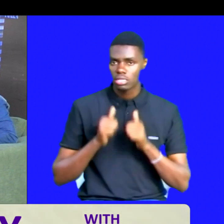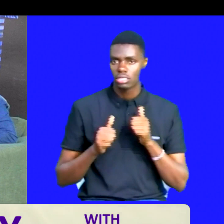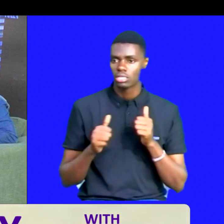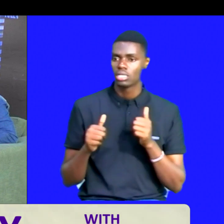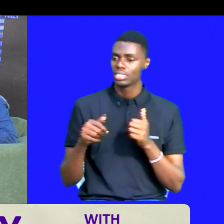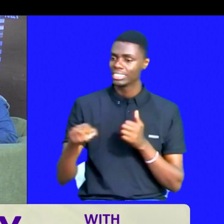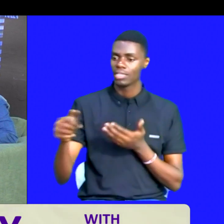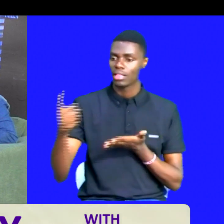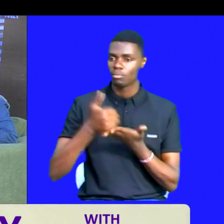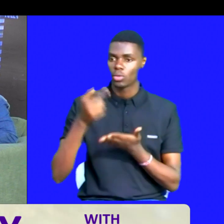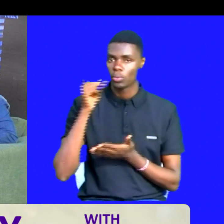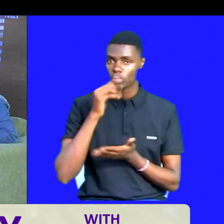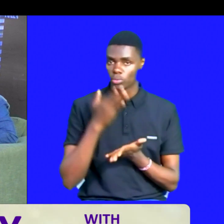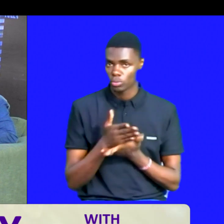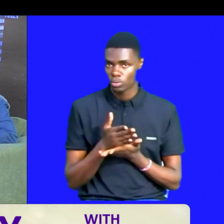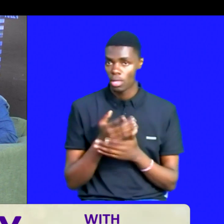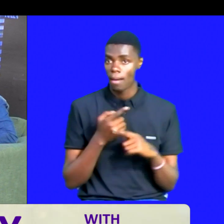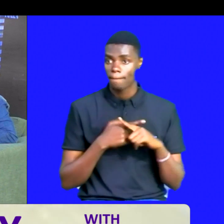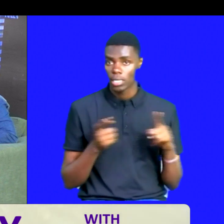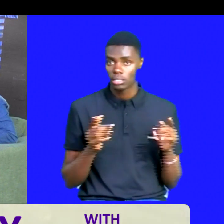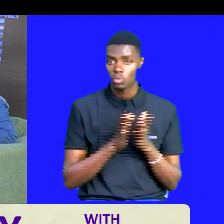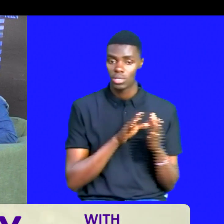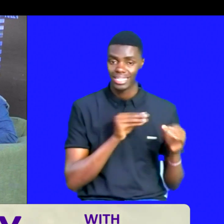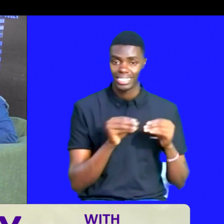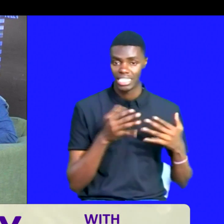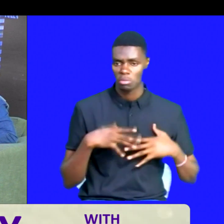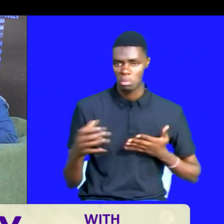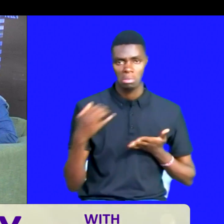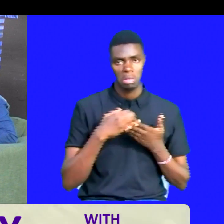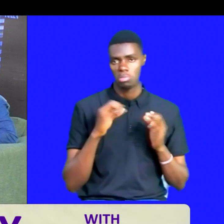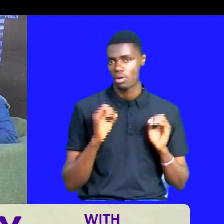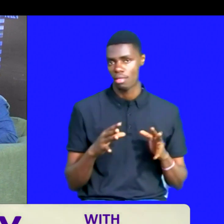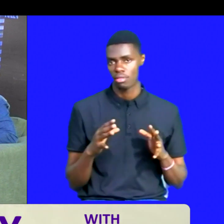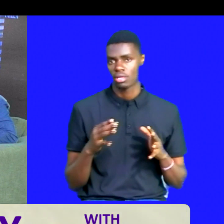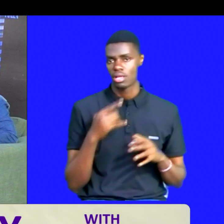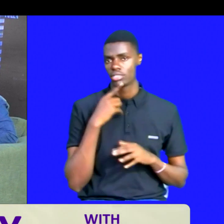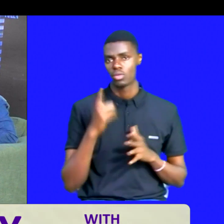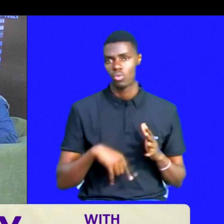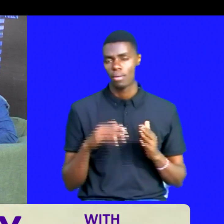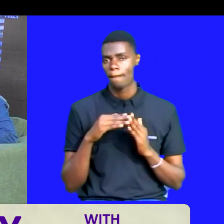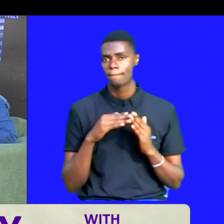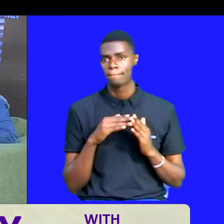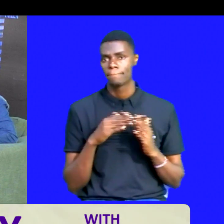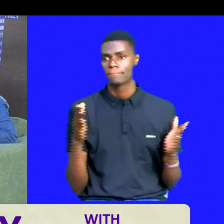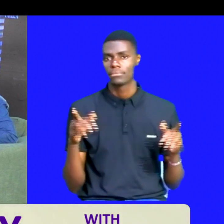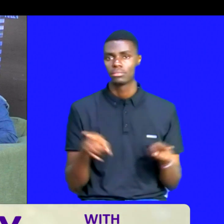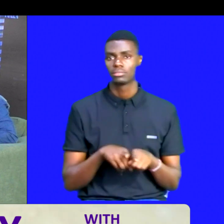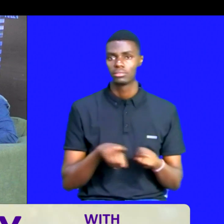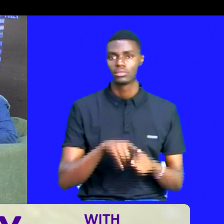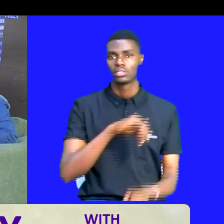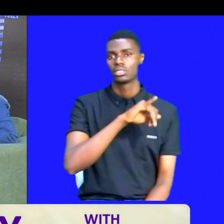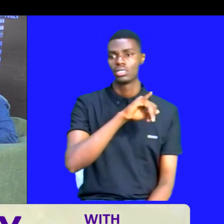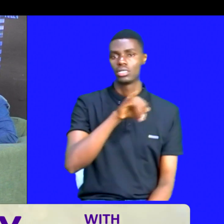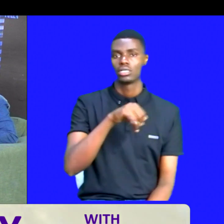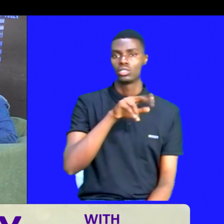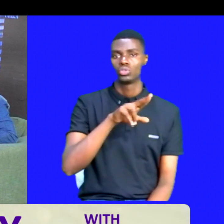are employed. Yes. But with the disabled people, they are not employed. I can say most of them are like Usaina. Most of them are